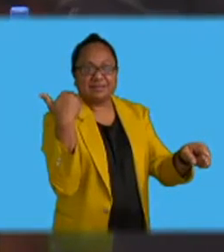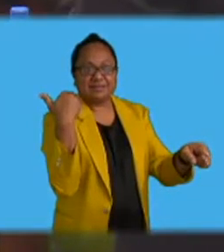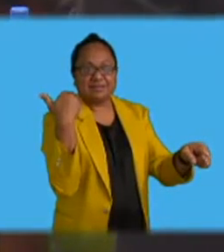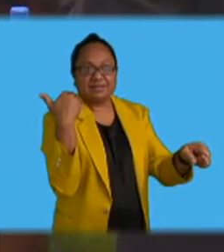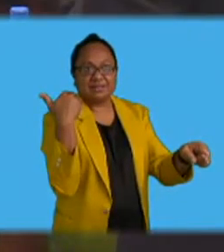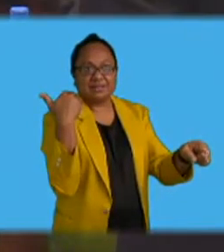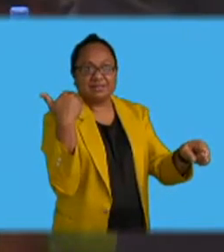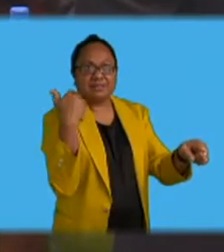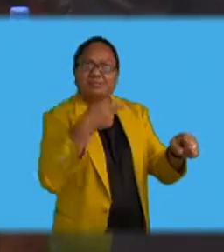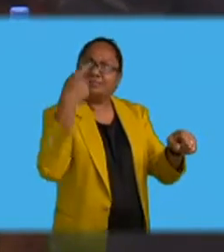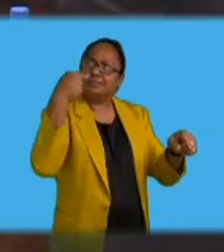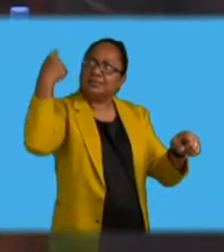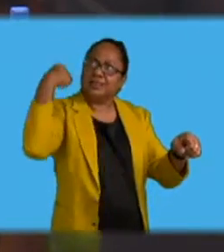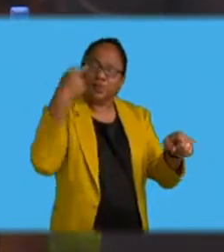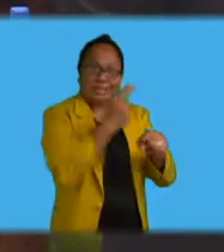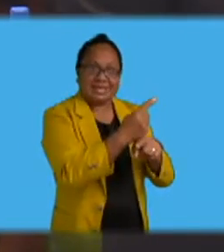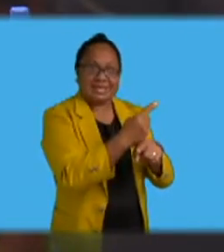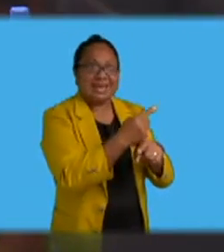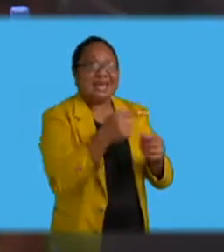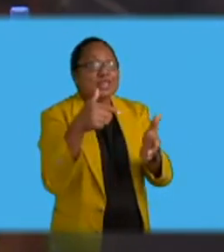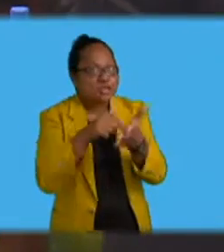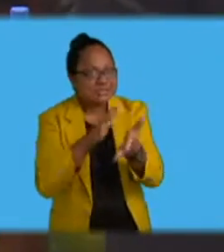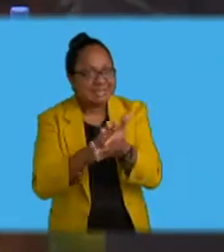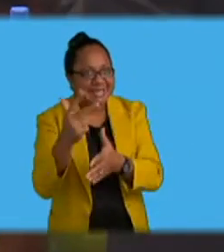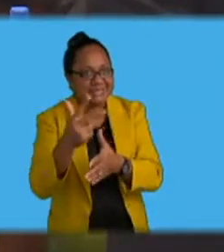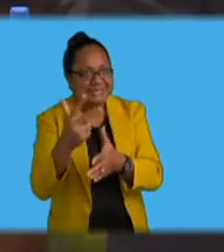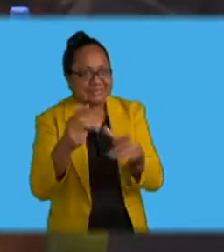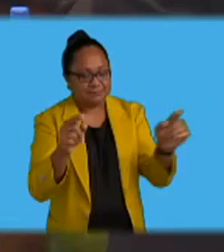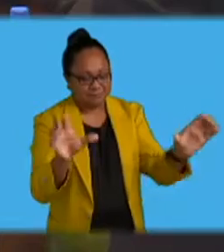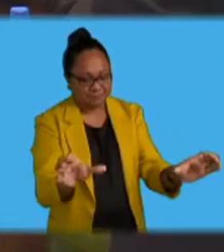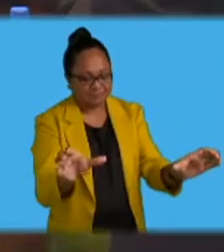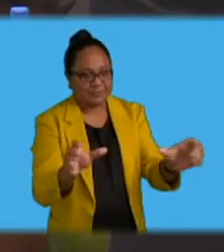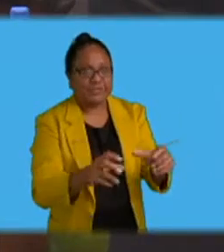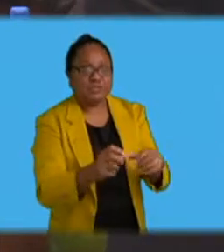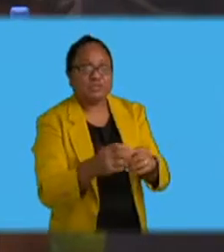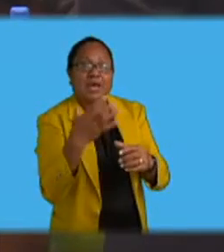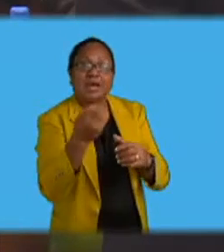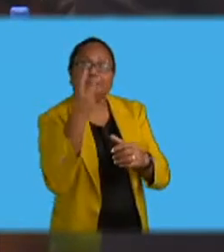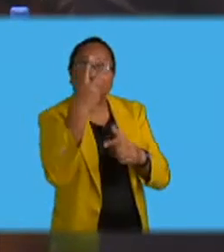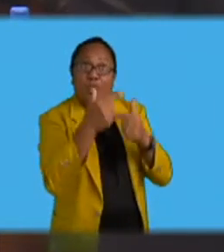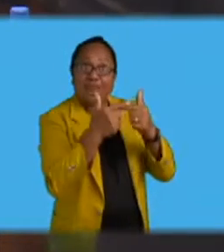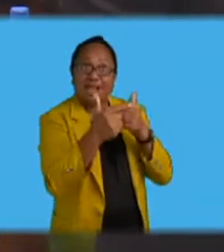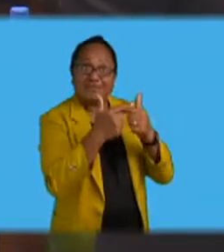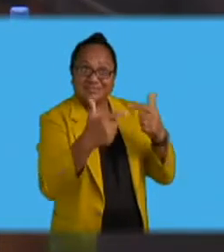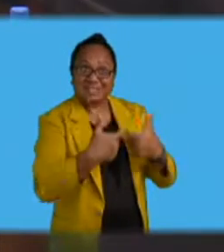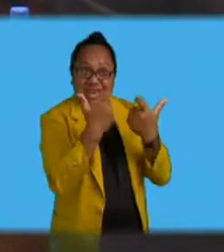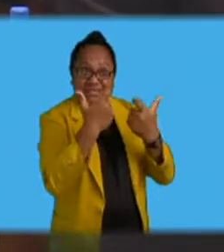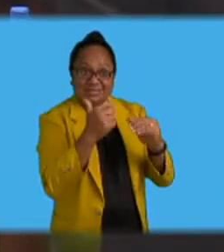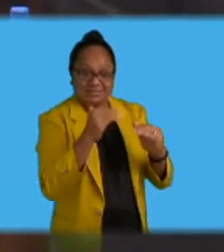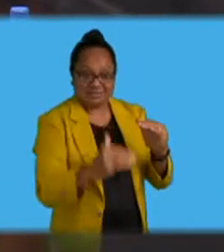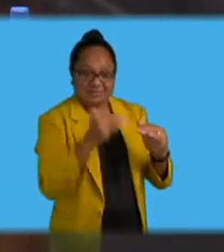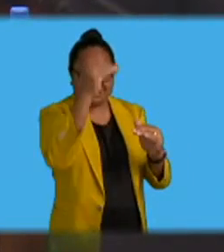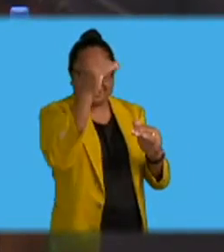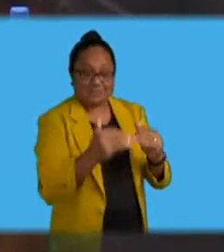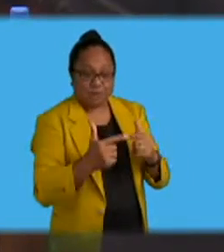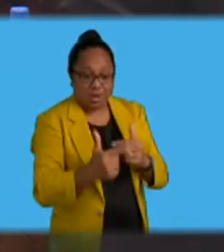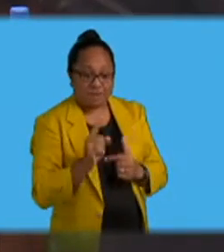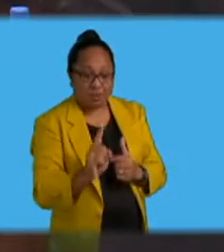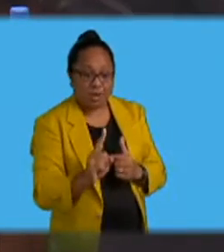week before last, and Thursday, 18th. The 2 levels of challenge were as follows. Level